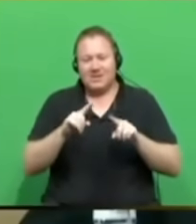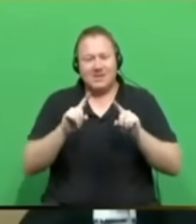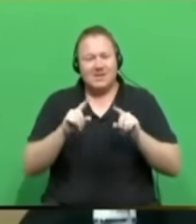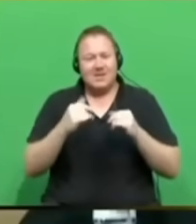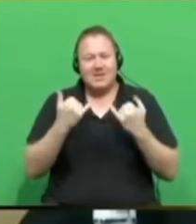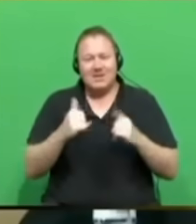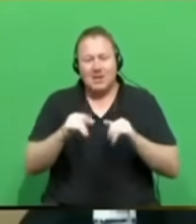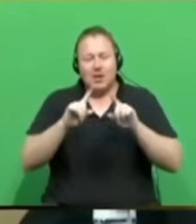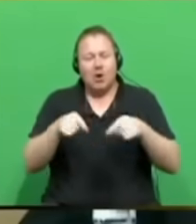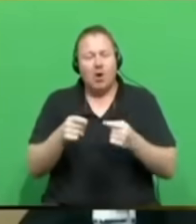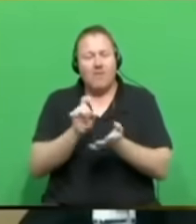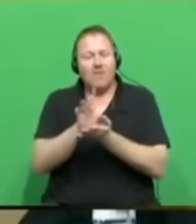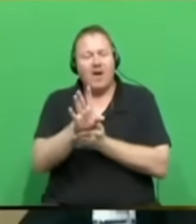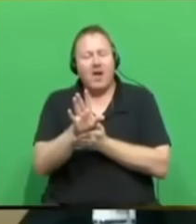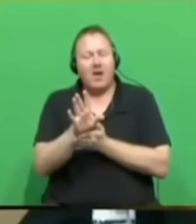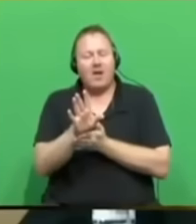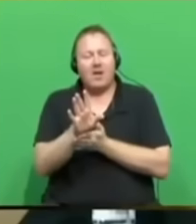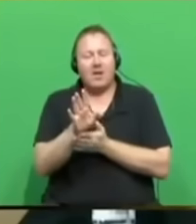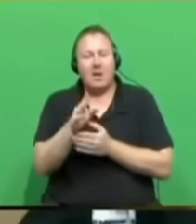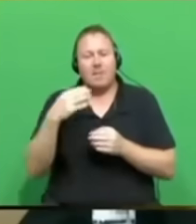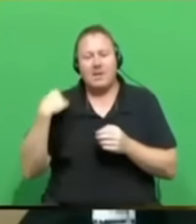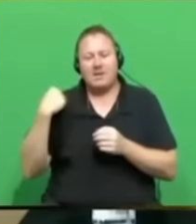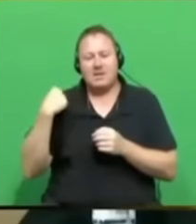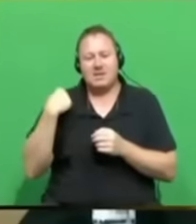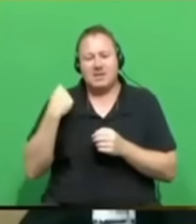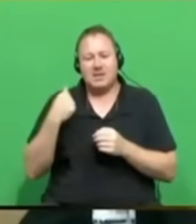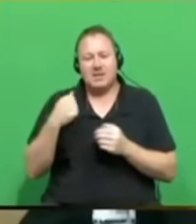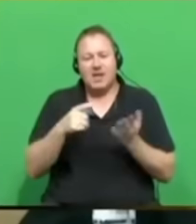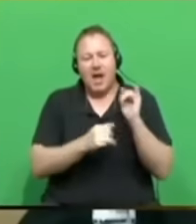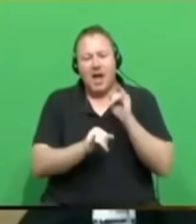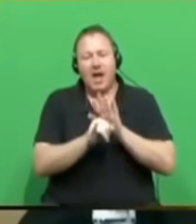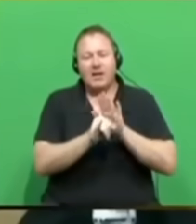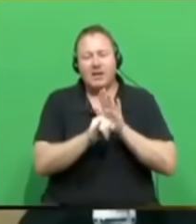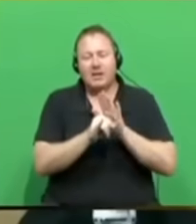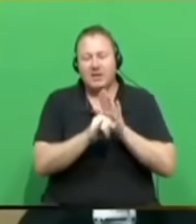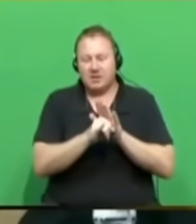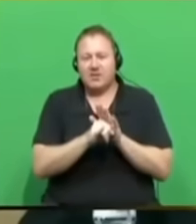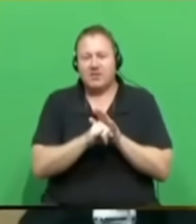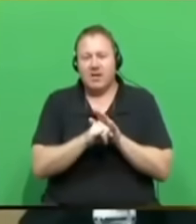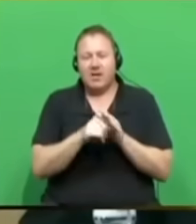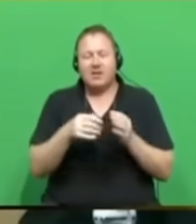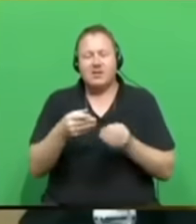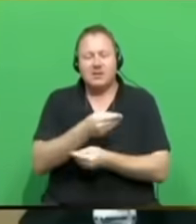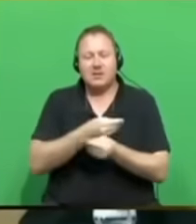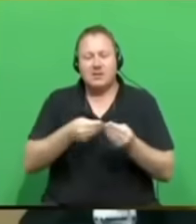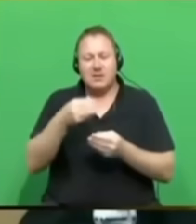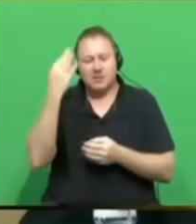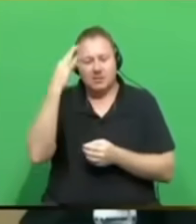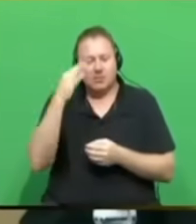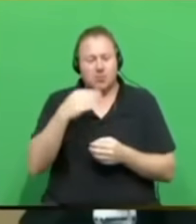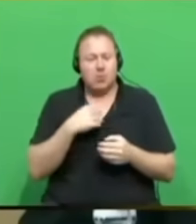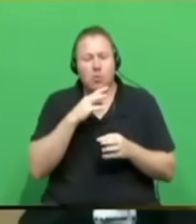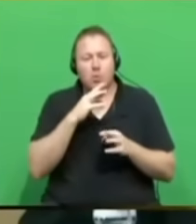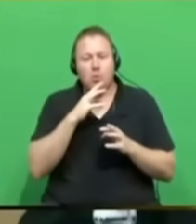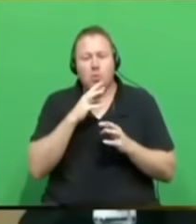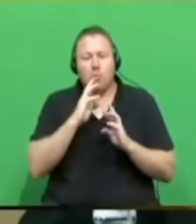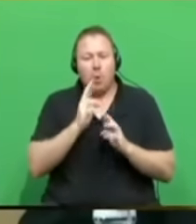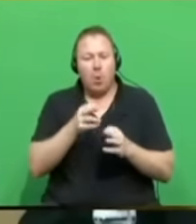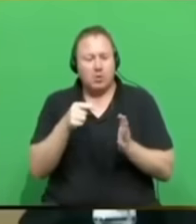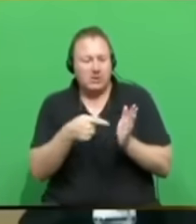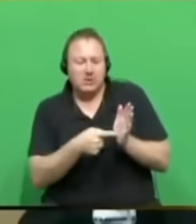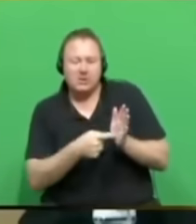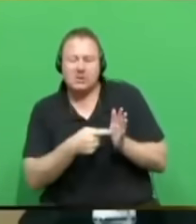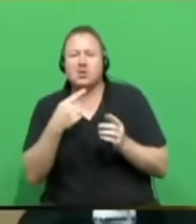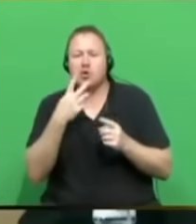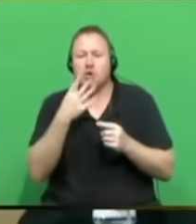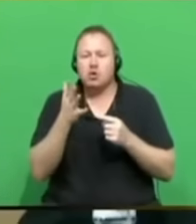were identified by the state capture report for getting involved in corruption. Mr. President, when